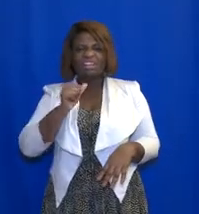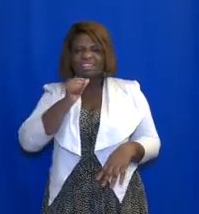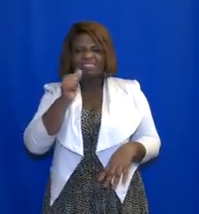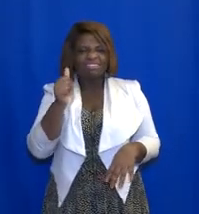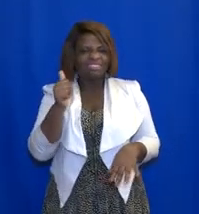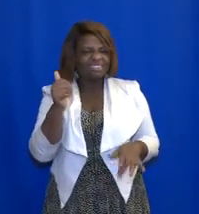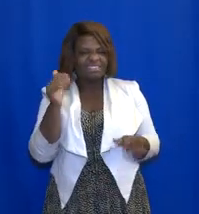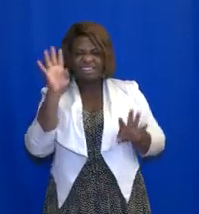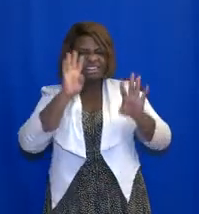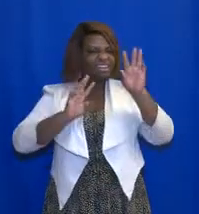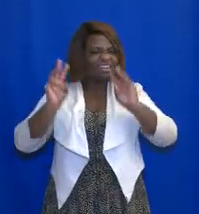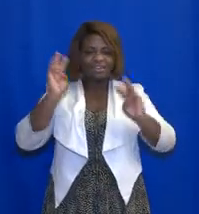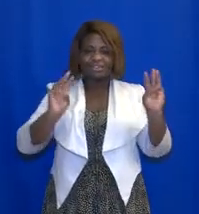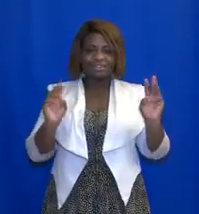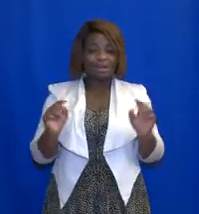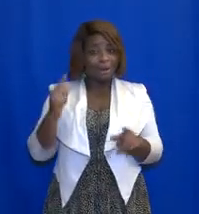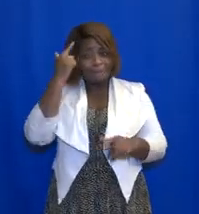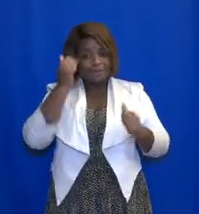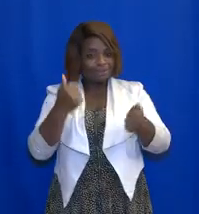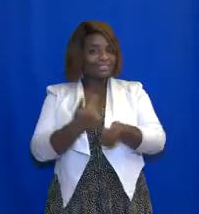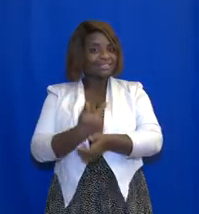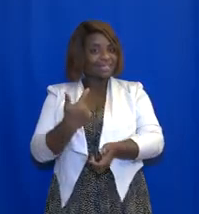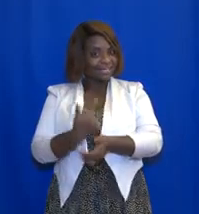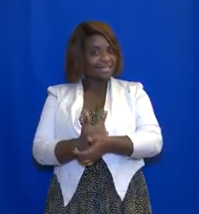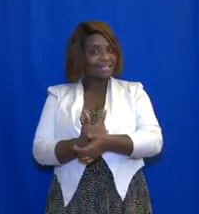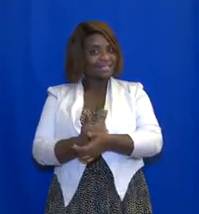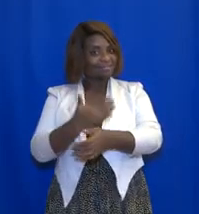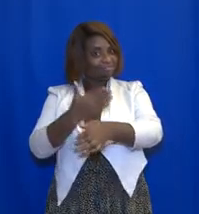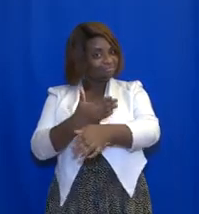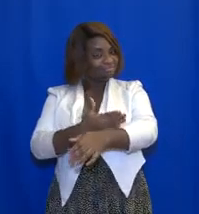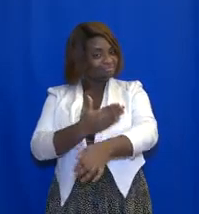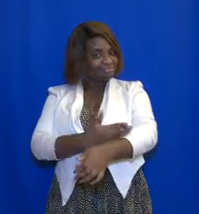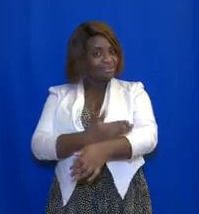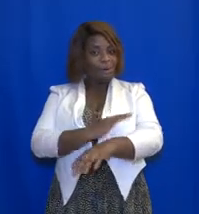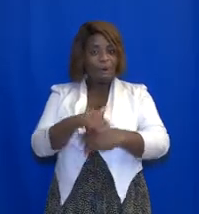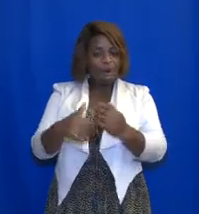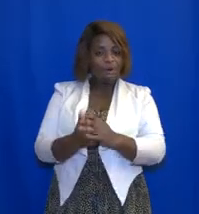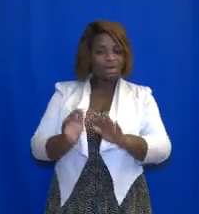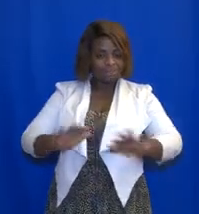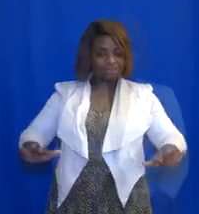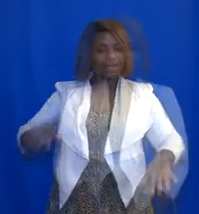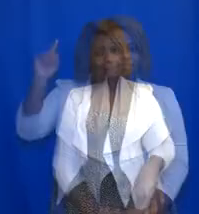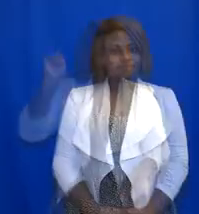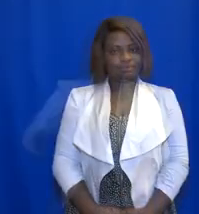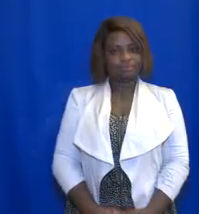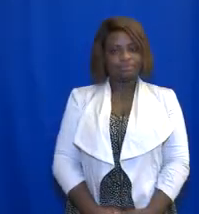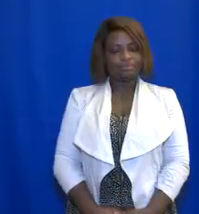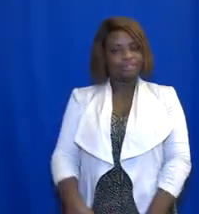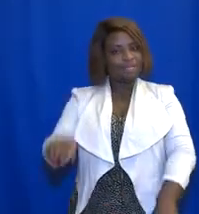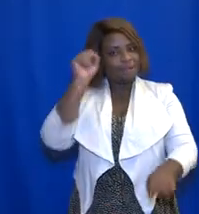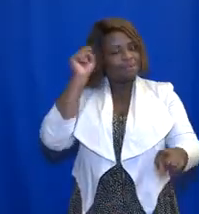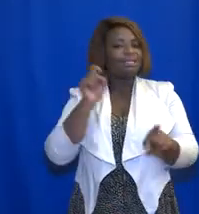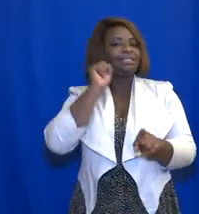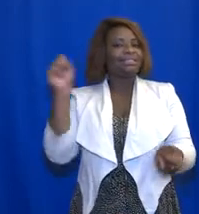Shishimo. If you say, oh, my gun and Koso, he hears some of friend Yina, it be she idea. And